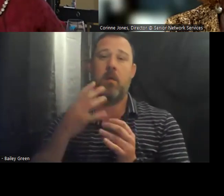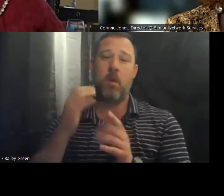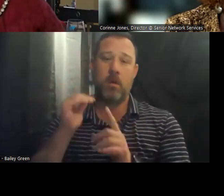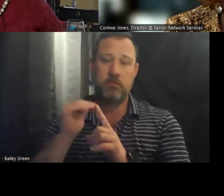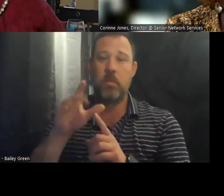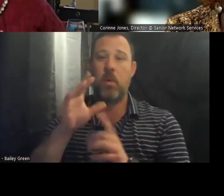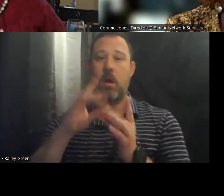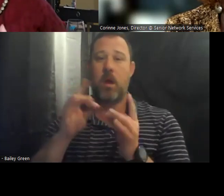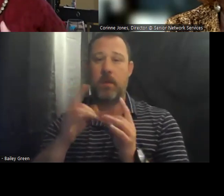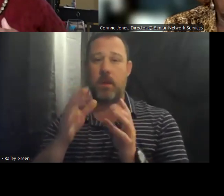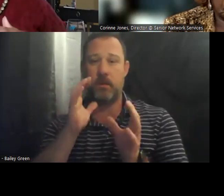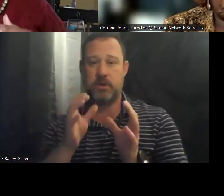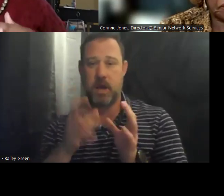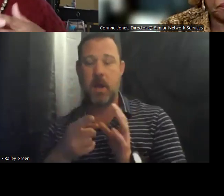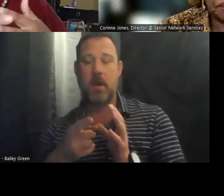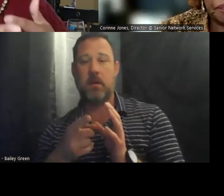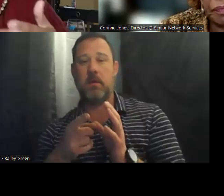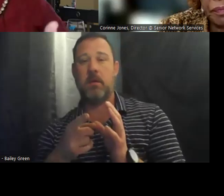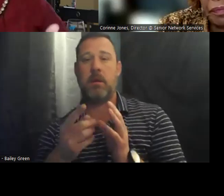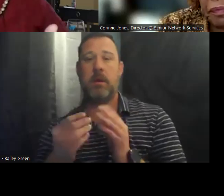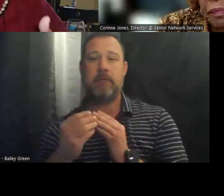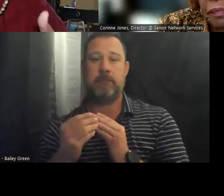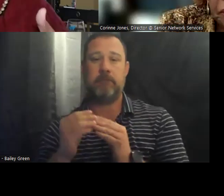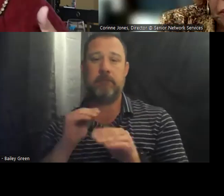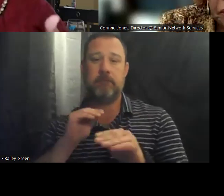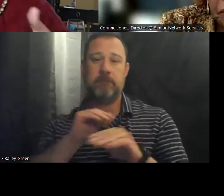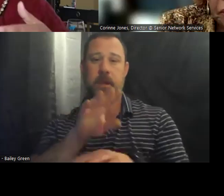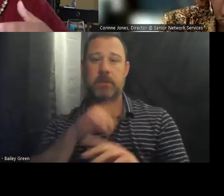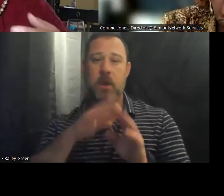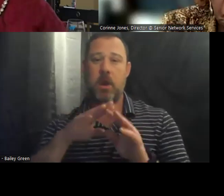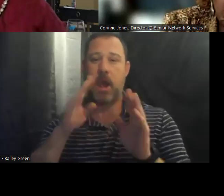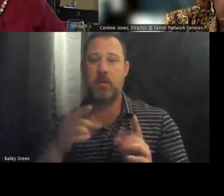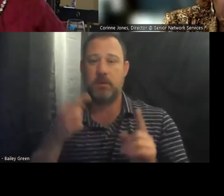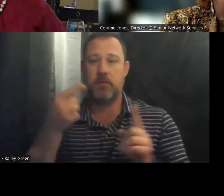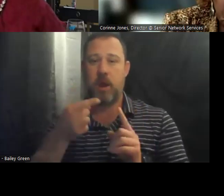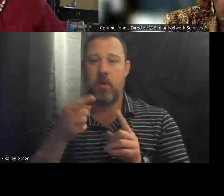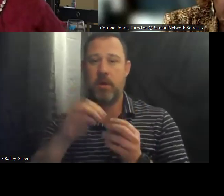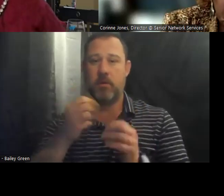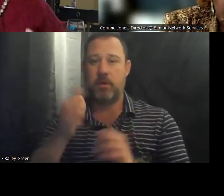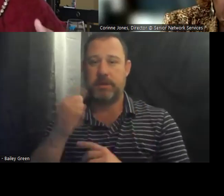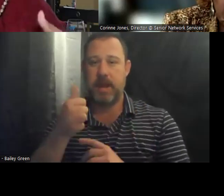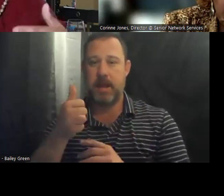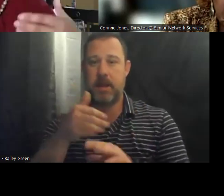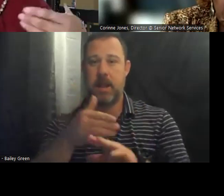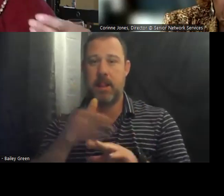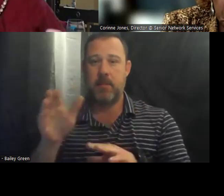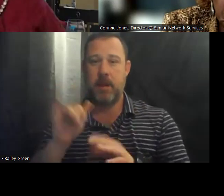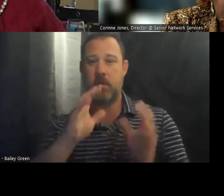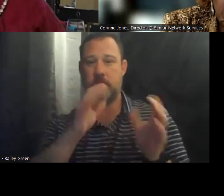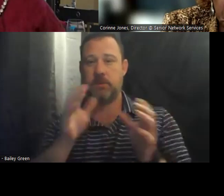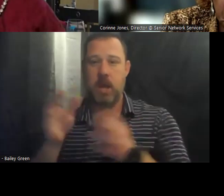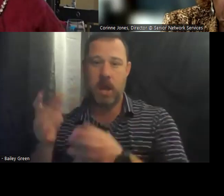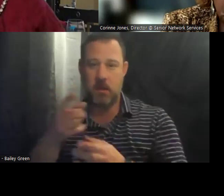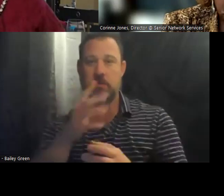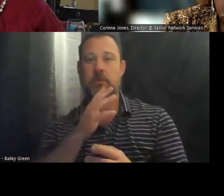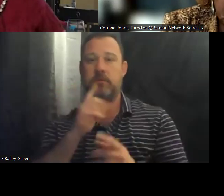in the chat. And it affects, I believe, our housing priority number 10 about eliminating those silos. Marty, you spoke